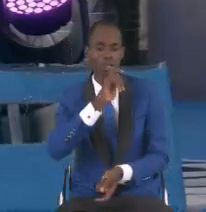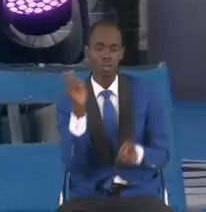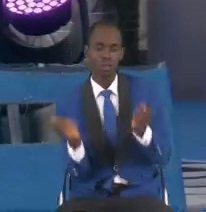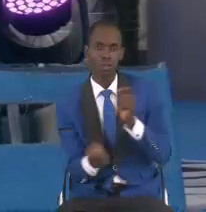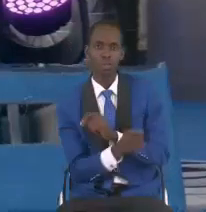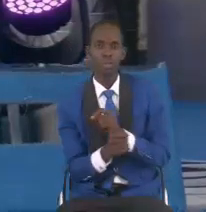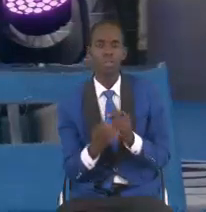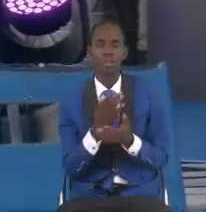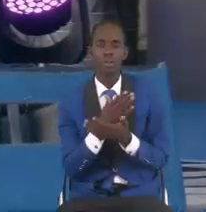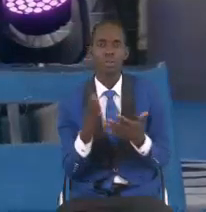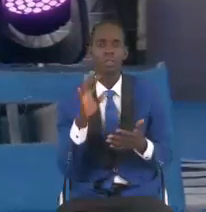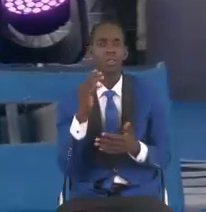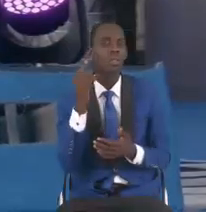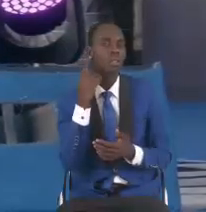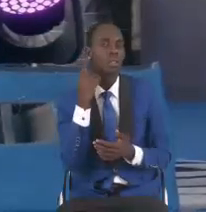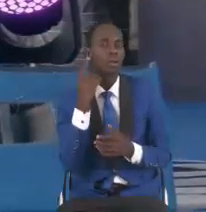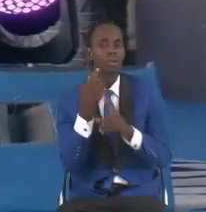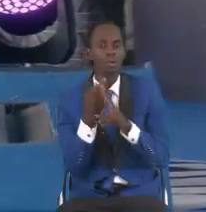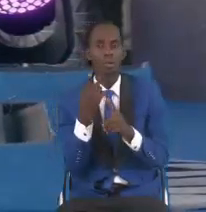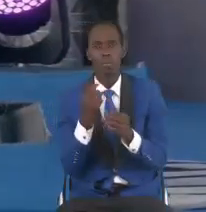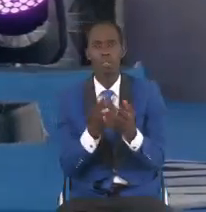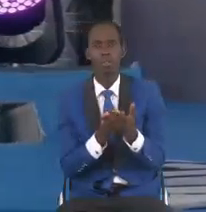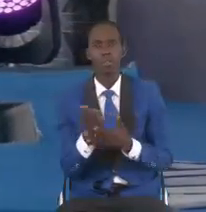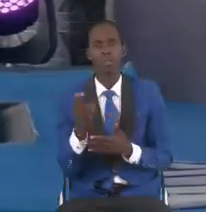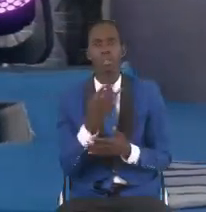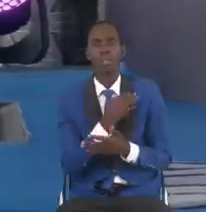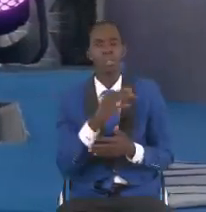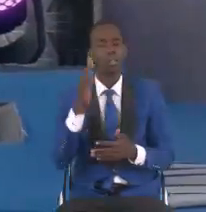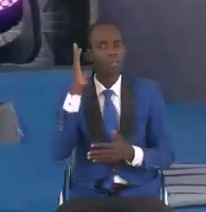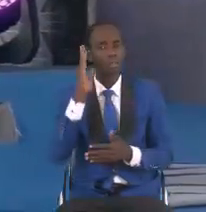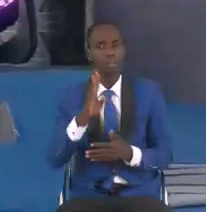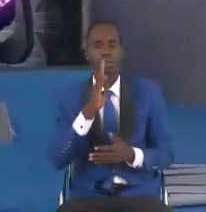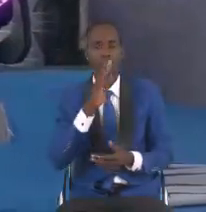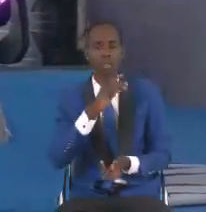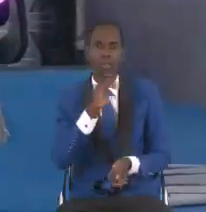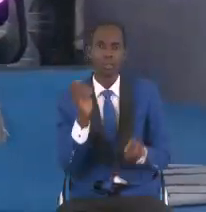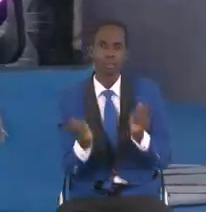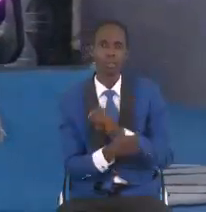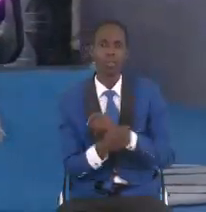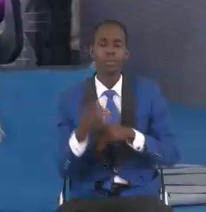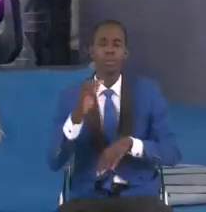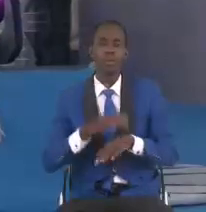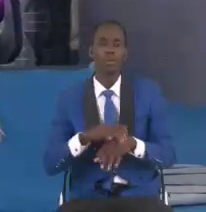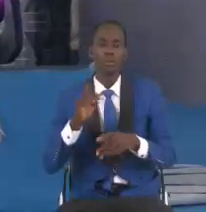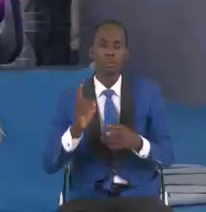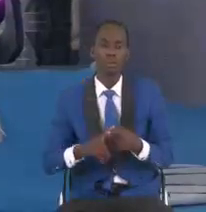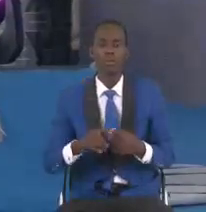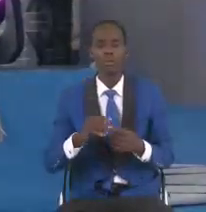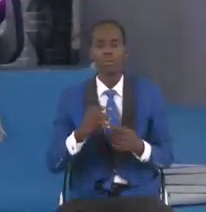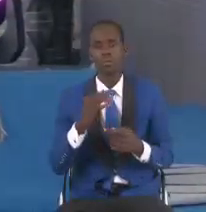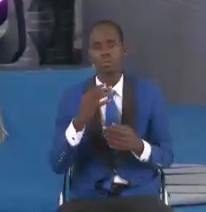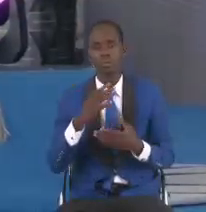away their ears from the truth and shall be turned unto fables.